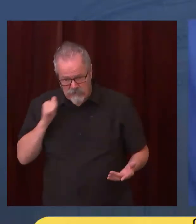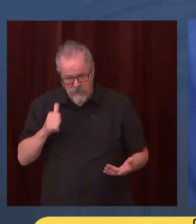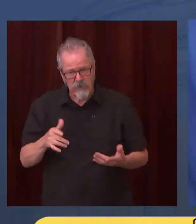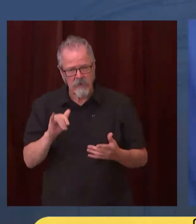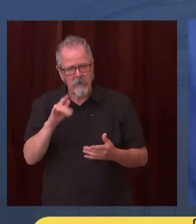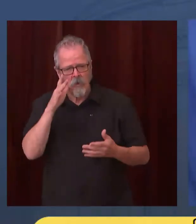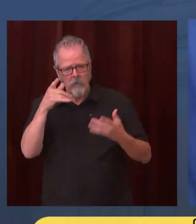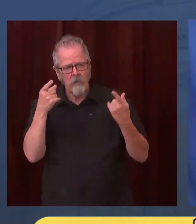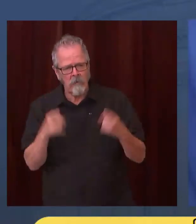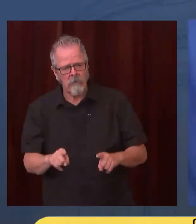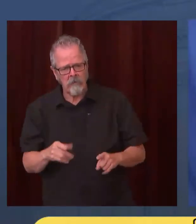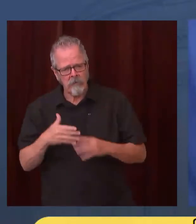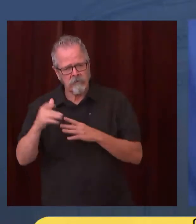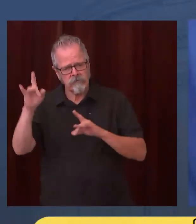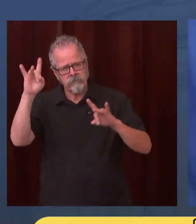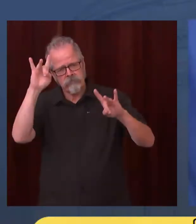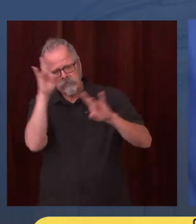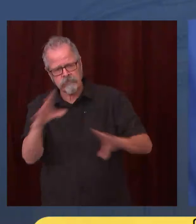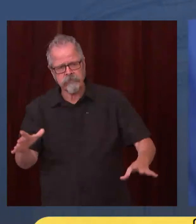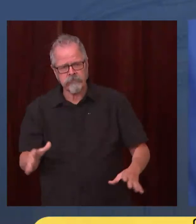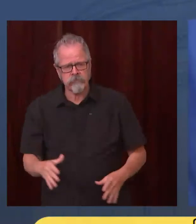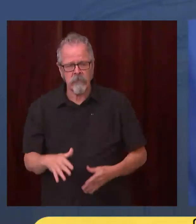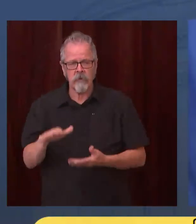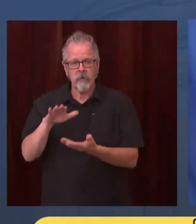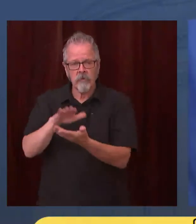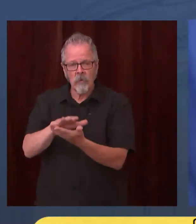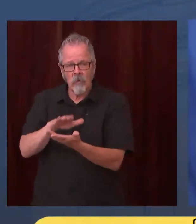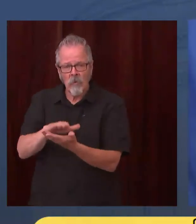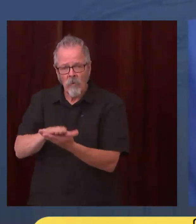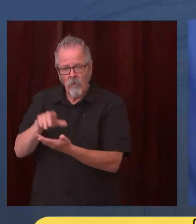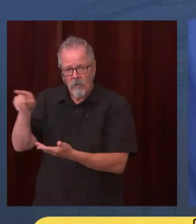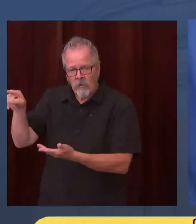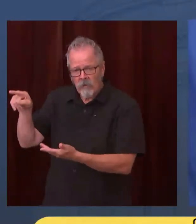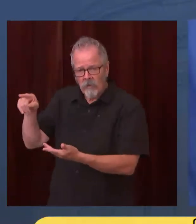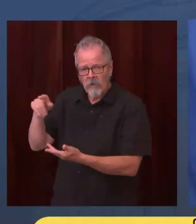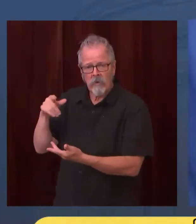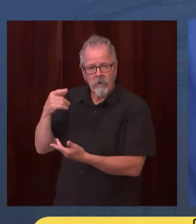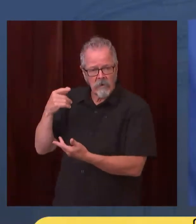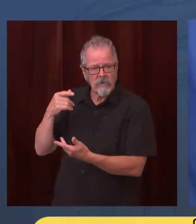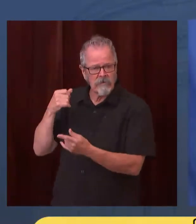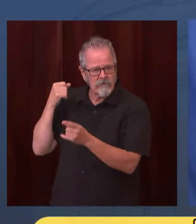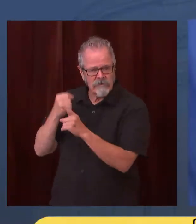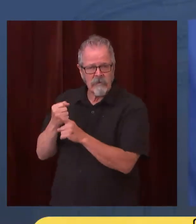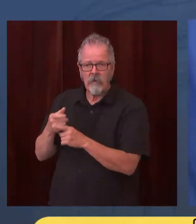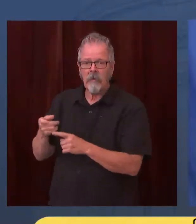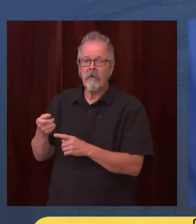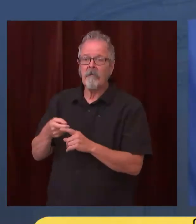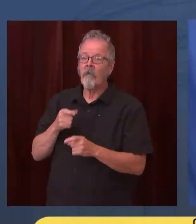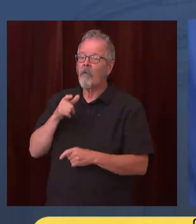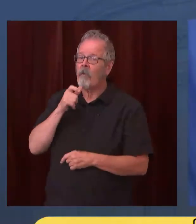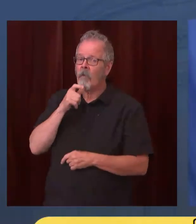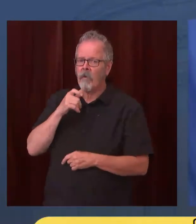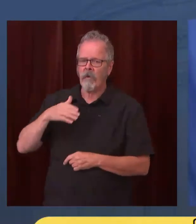school. So one way or another, we're going to be committed to that. Governor, what are you expecting in terms